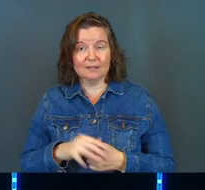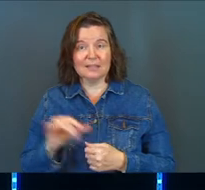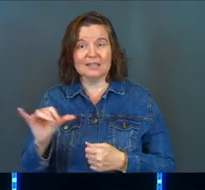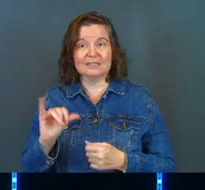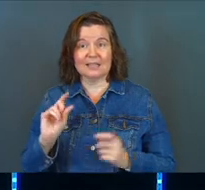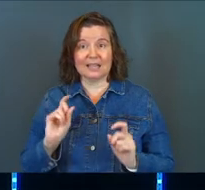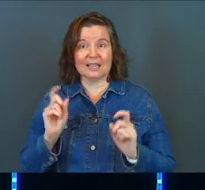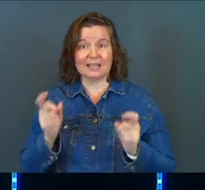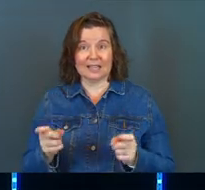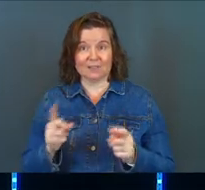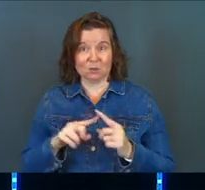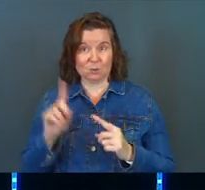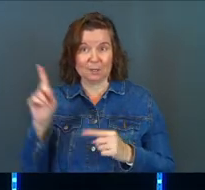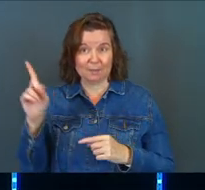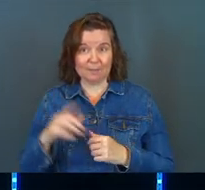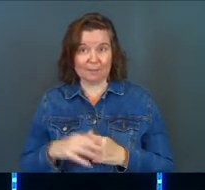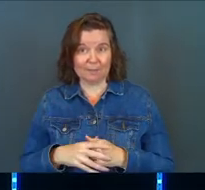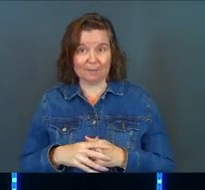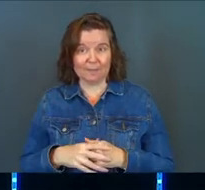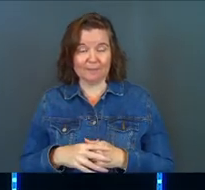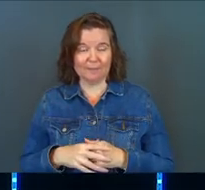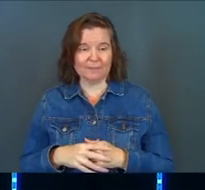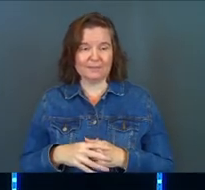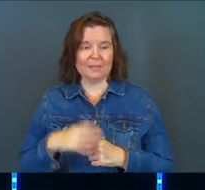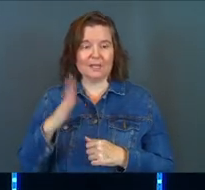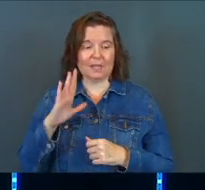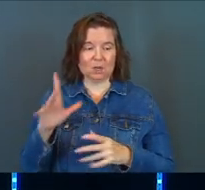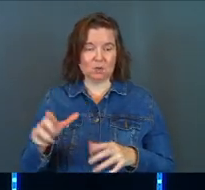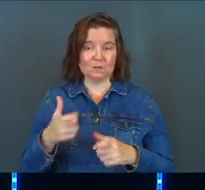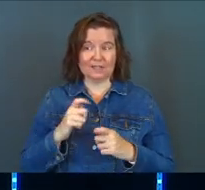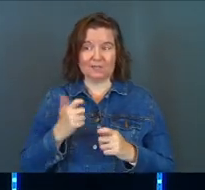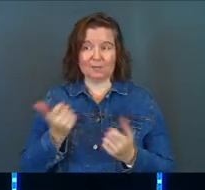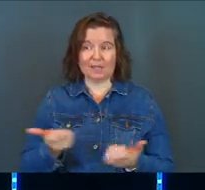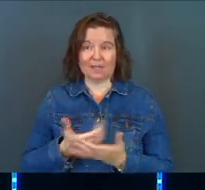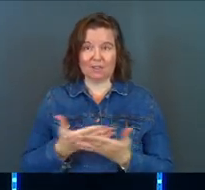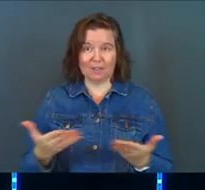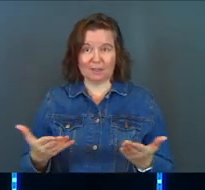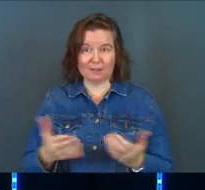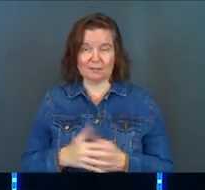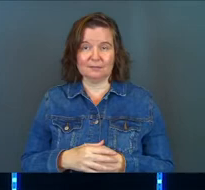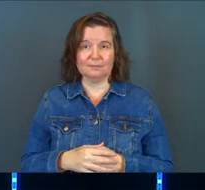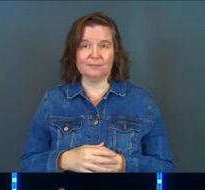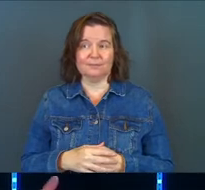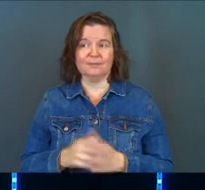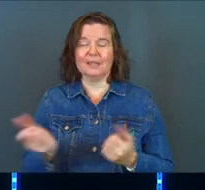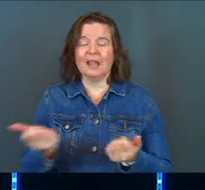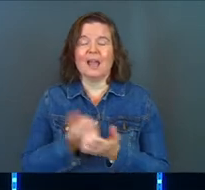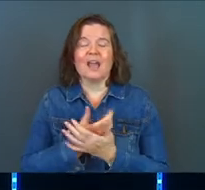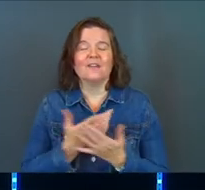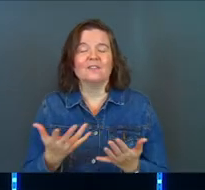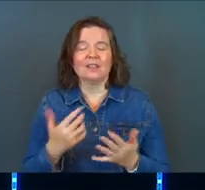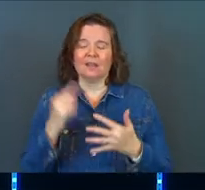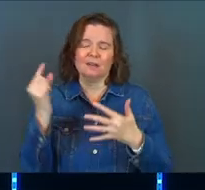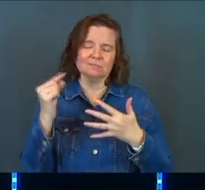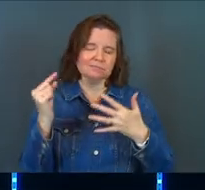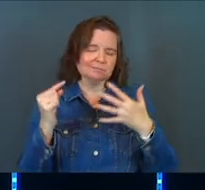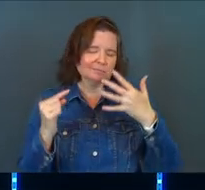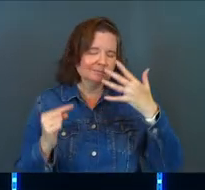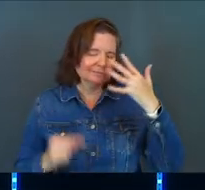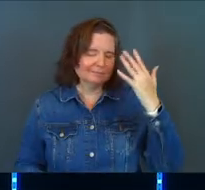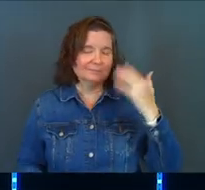It's like a gift to him. God, you've given me everything. Everything. I could go on and